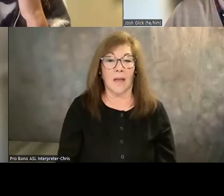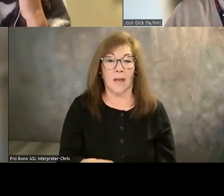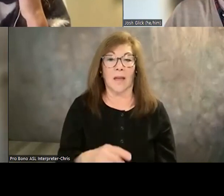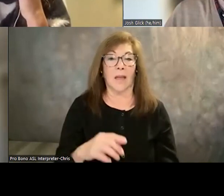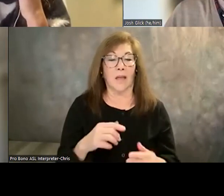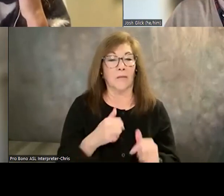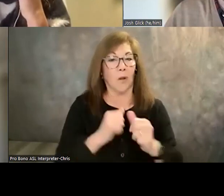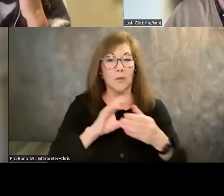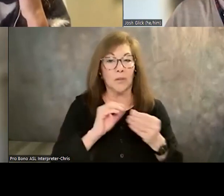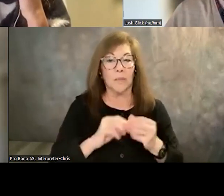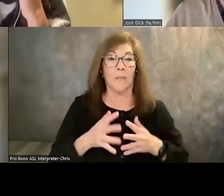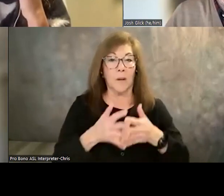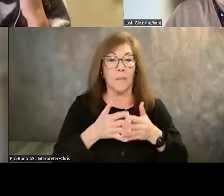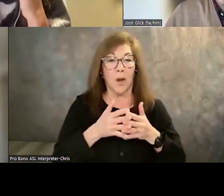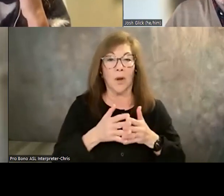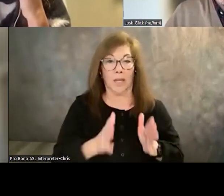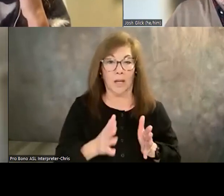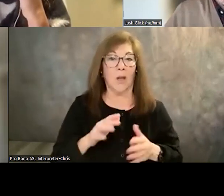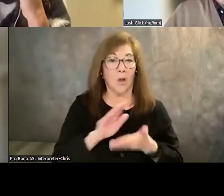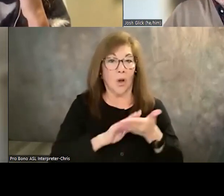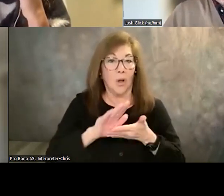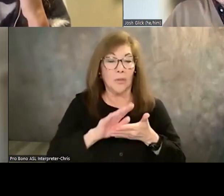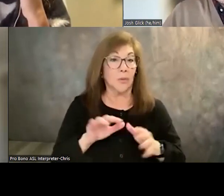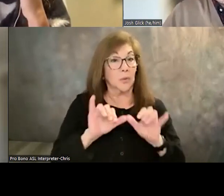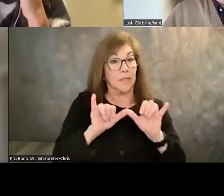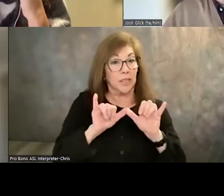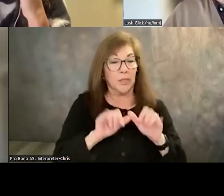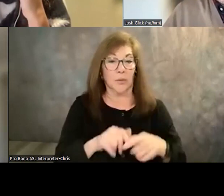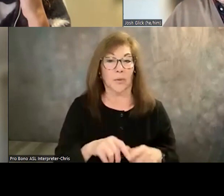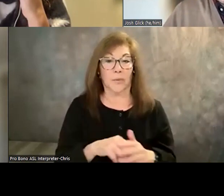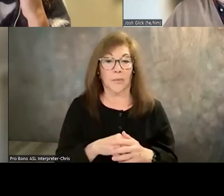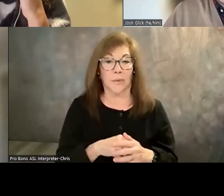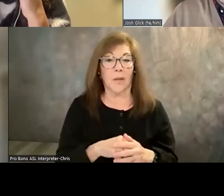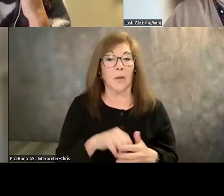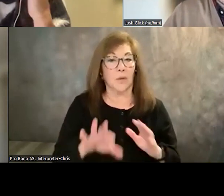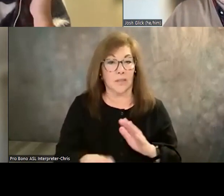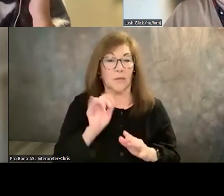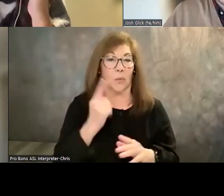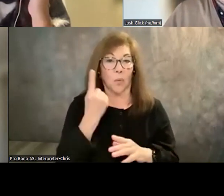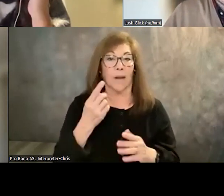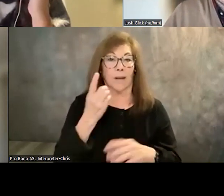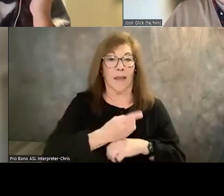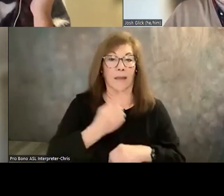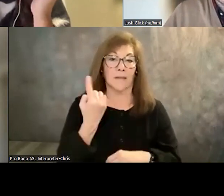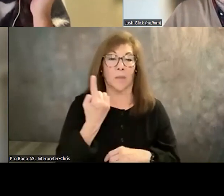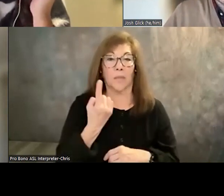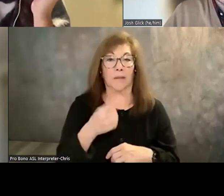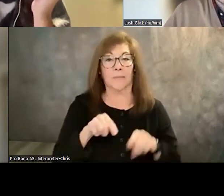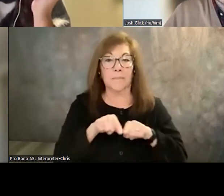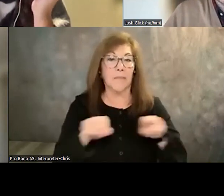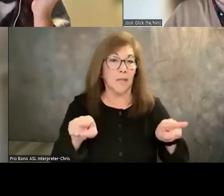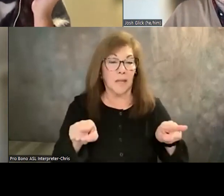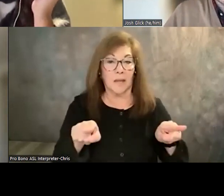story of an American college student, an engineering student, who discovered that one day that someone had made and distributed